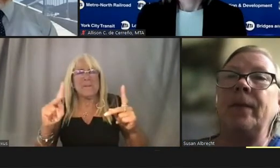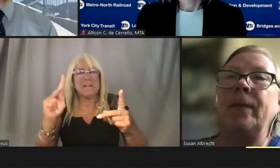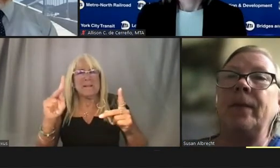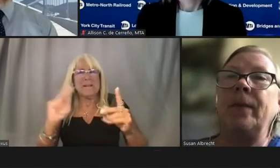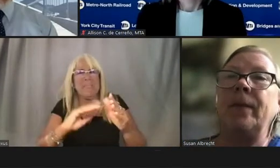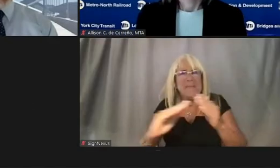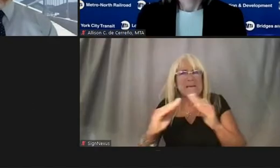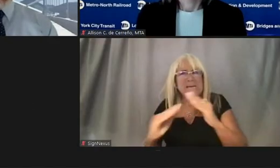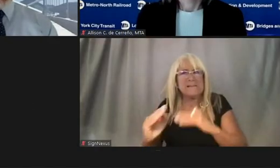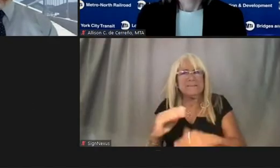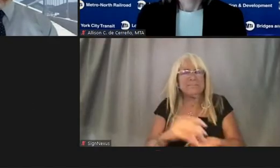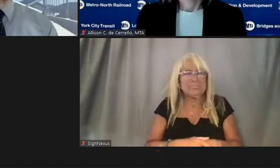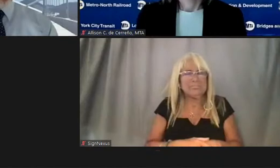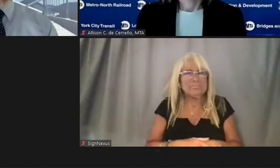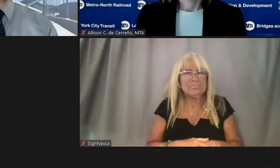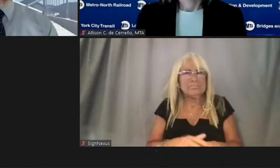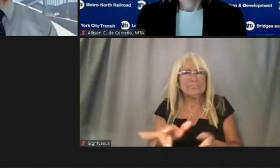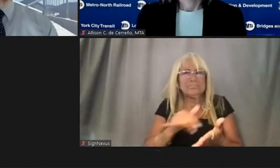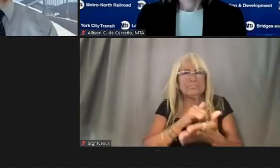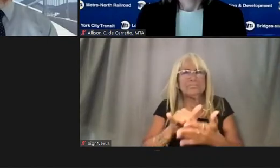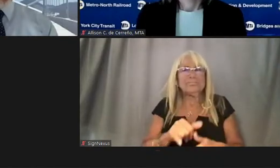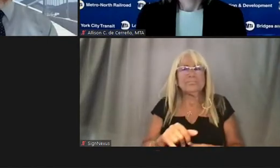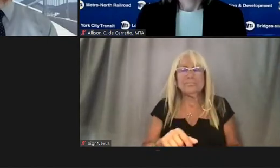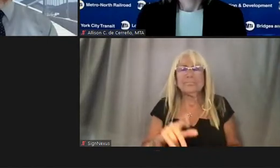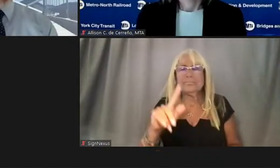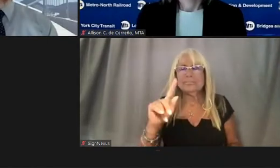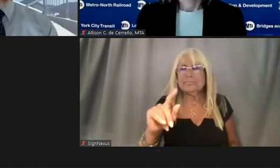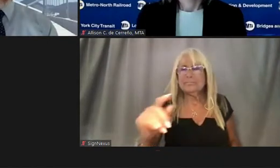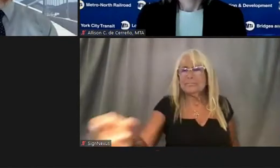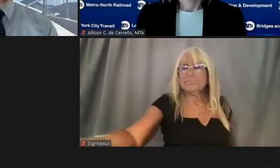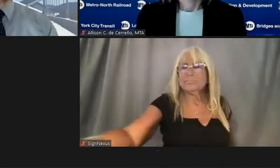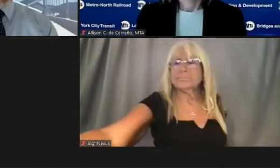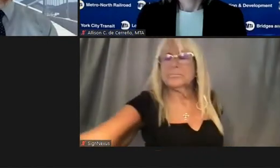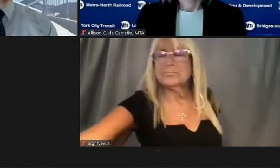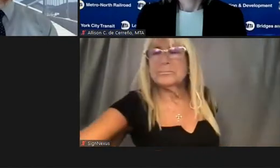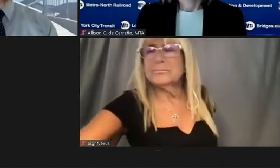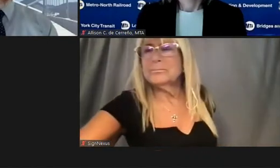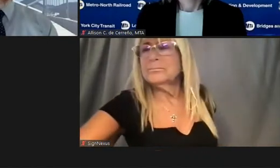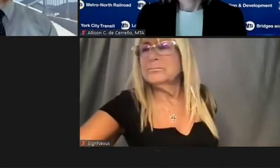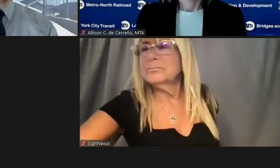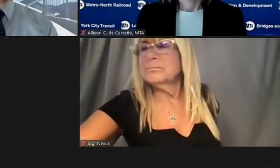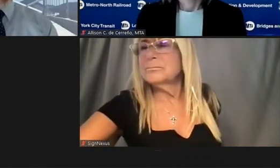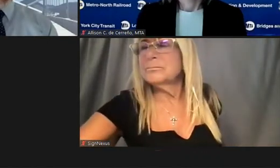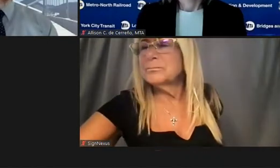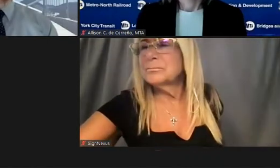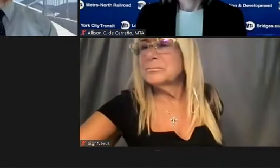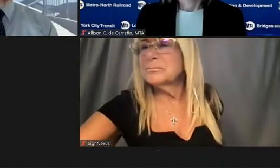you our next speaker is Talia Crawford followed by Rachel Weinberger